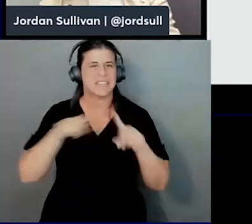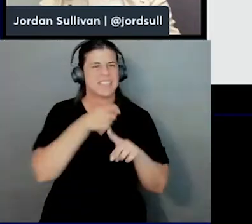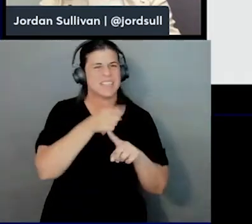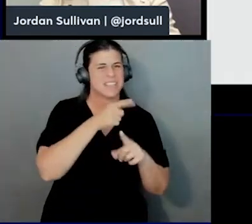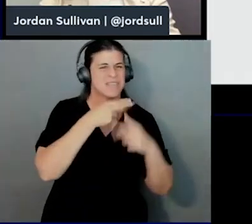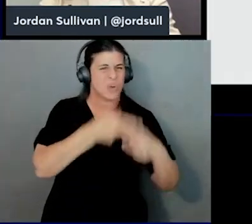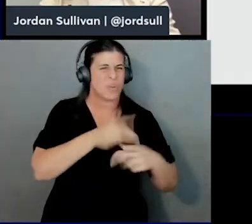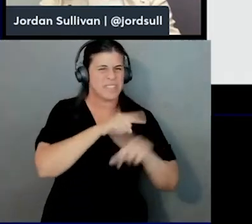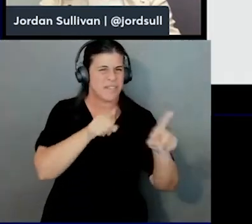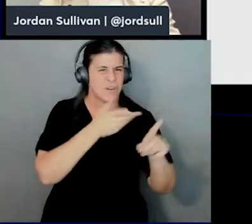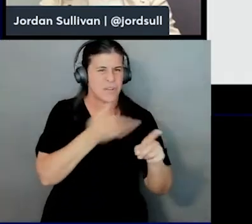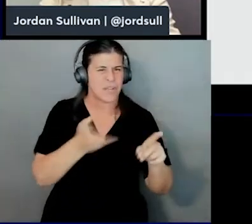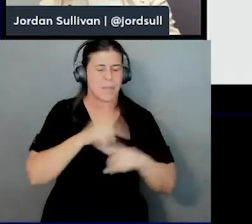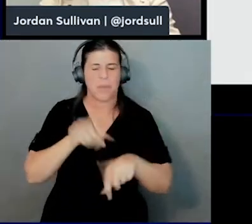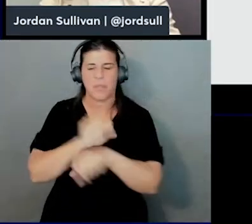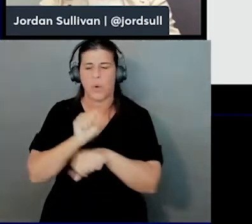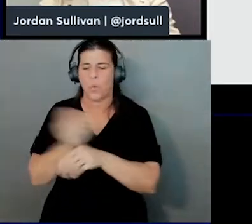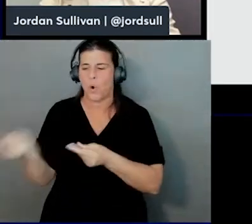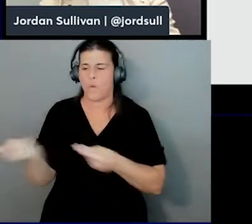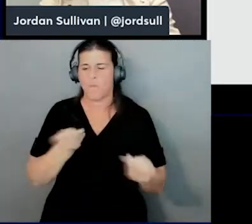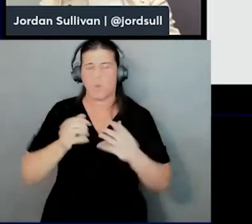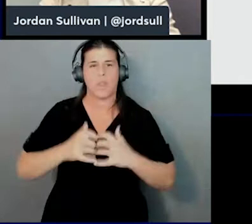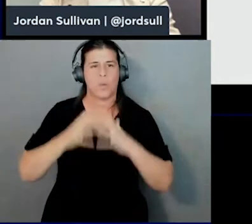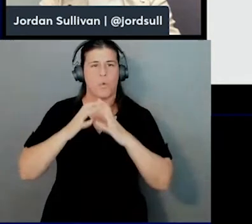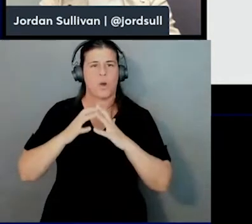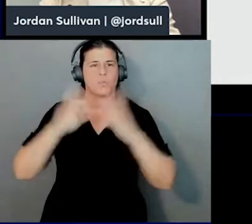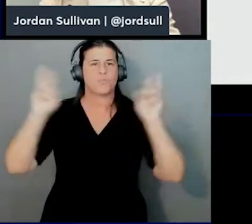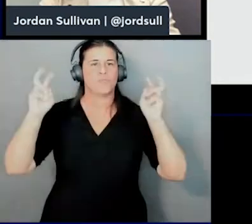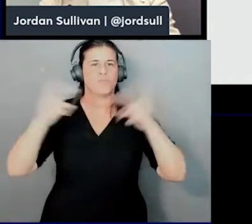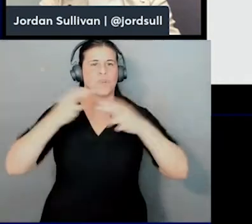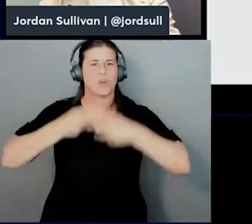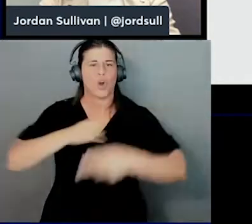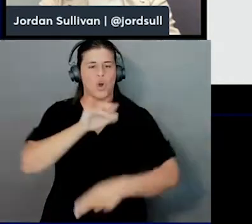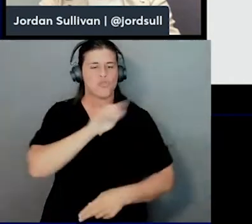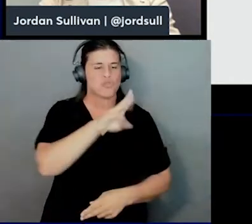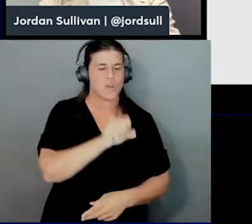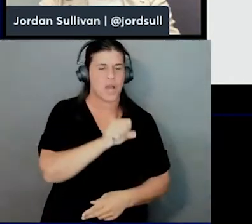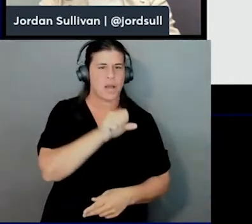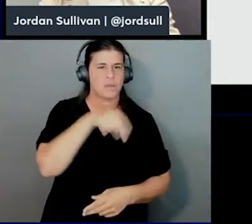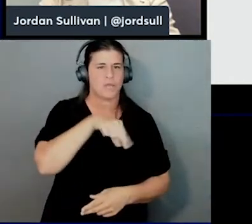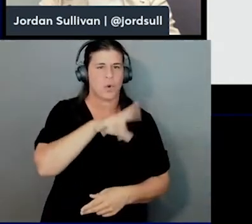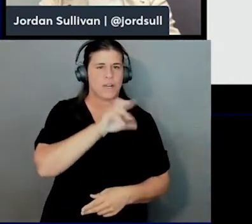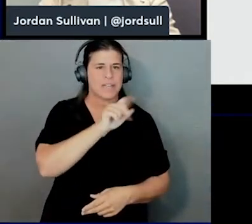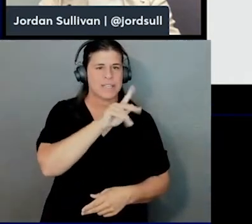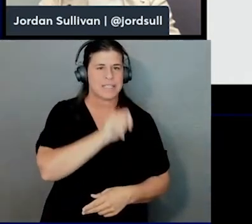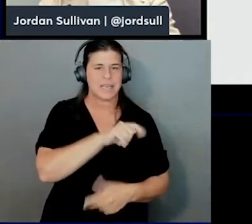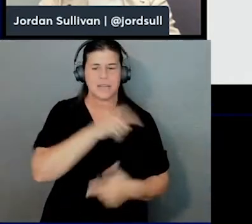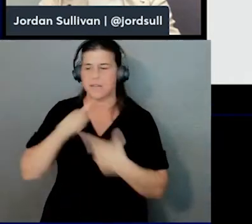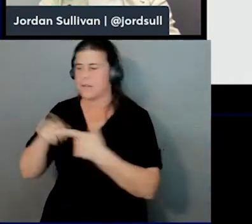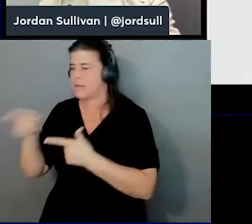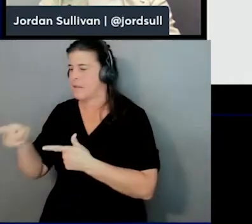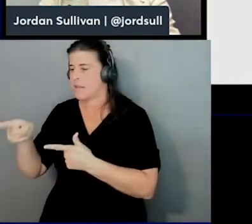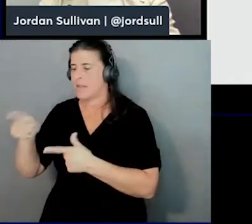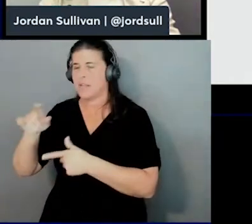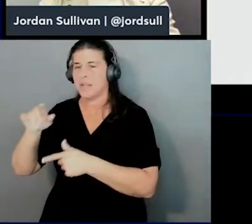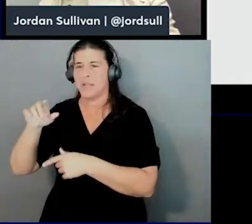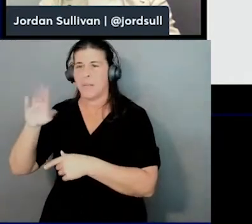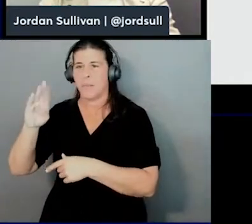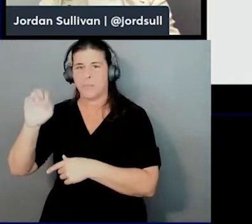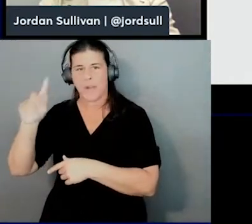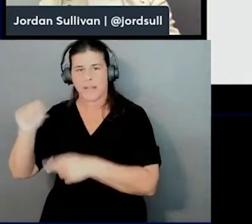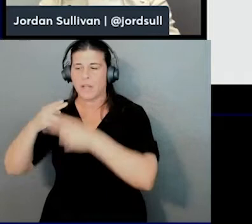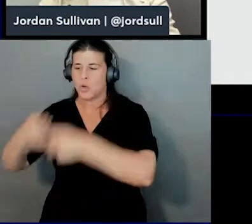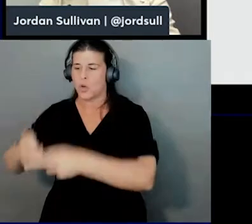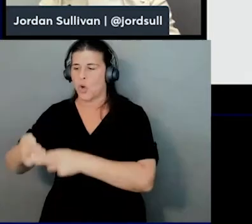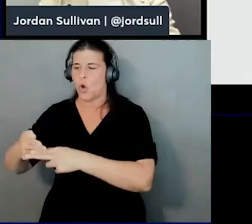The workload that we launch called jobs in Qiskit, and in Braket it's called tasks. And again, so you have local device